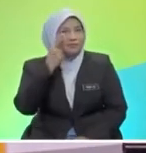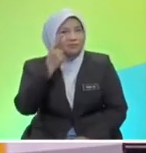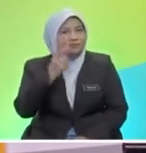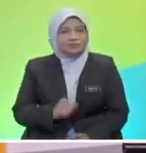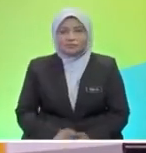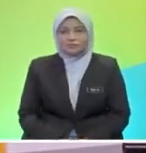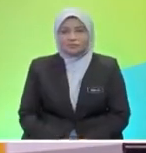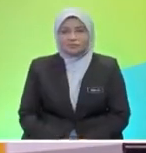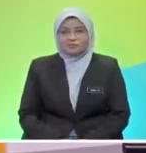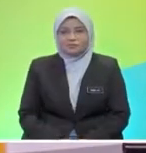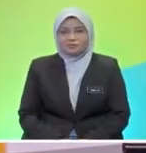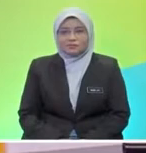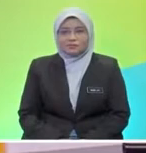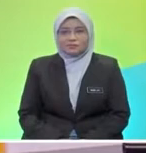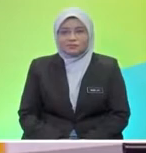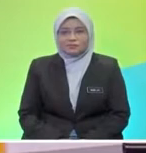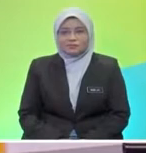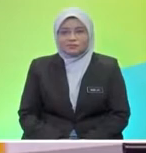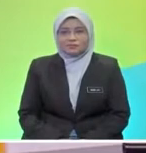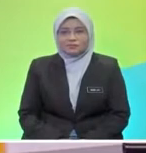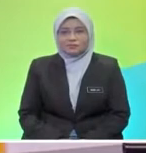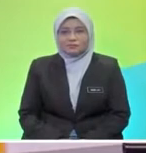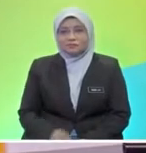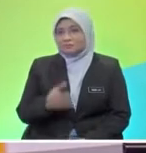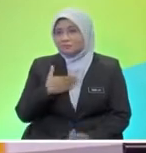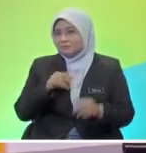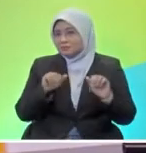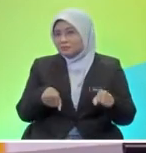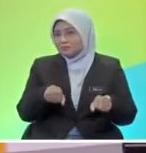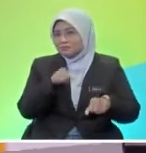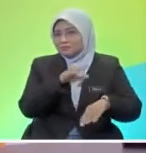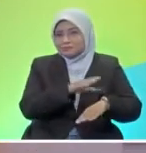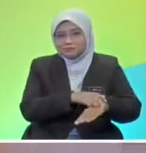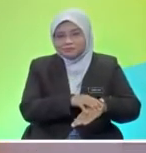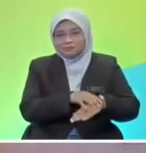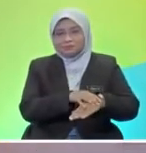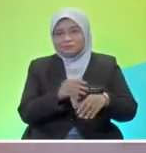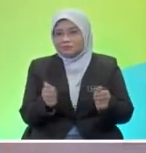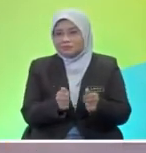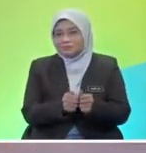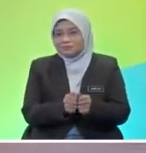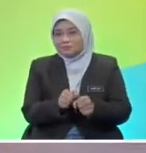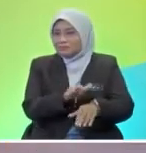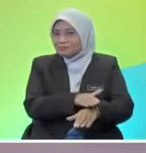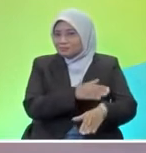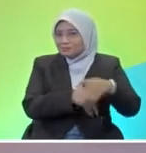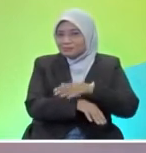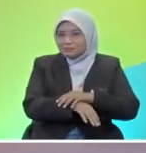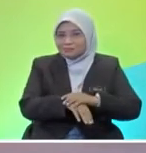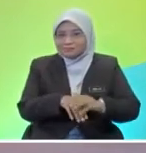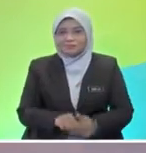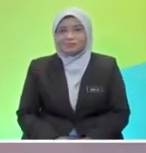I can even hold it with my hand. And I can even eat it with my mouth.